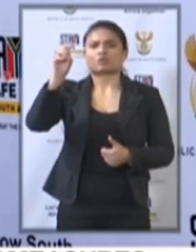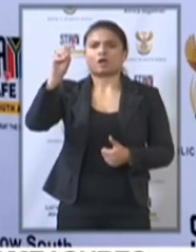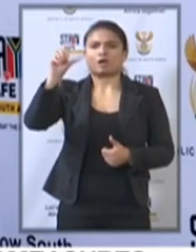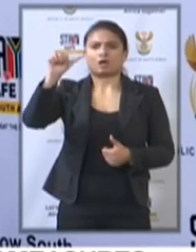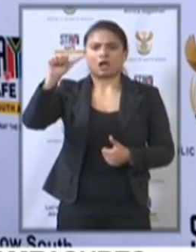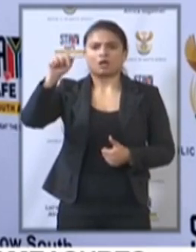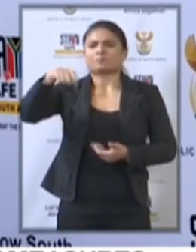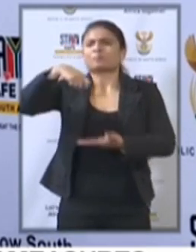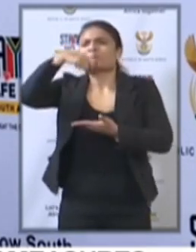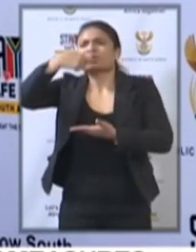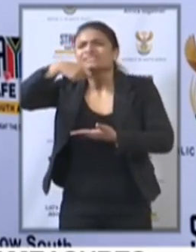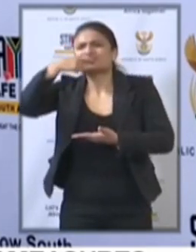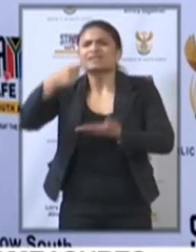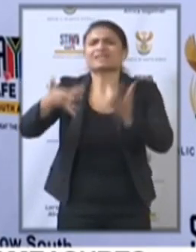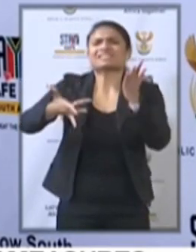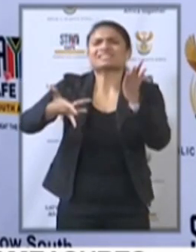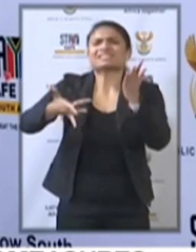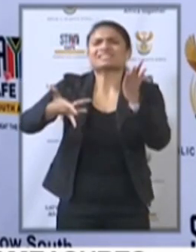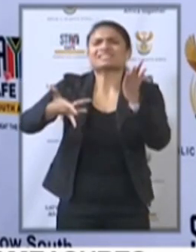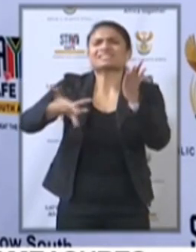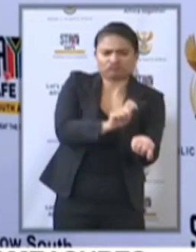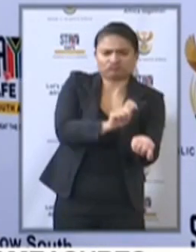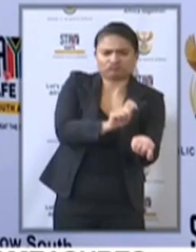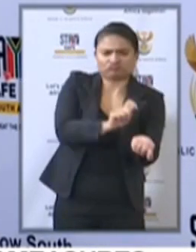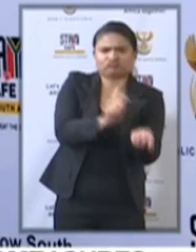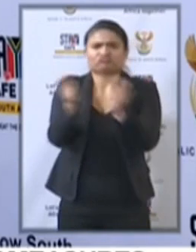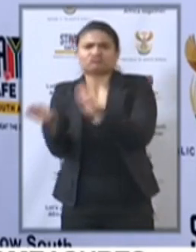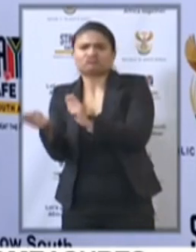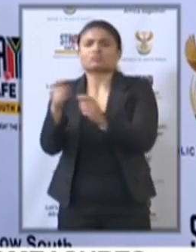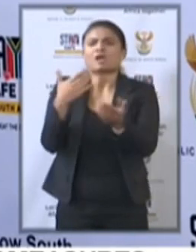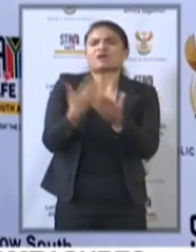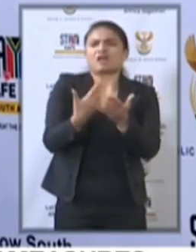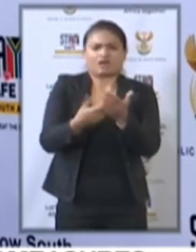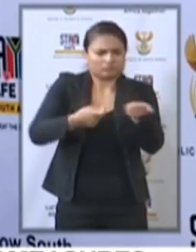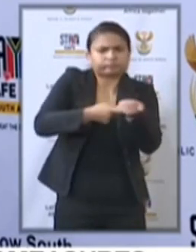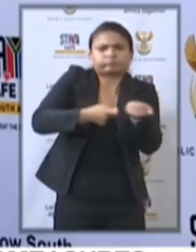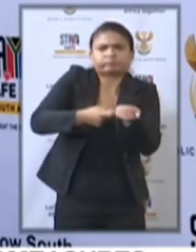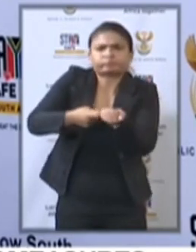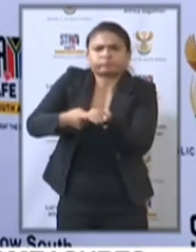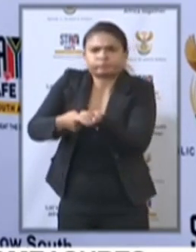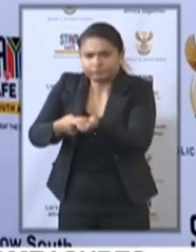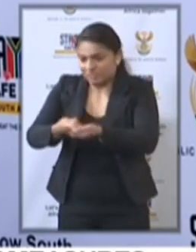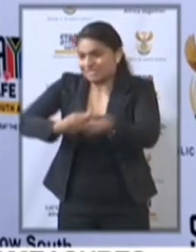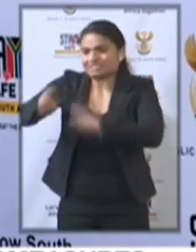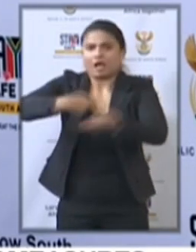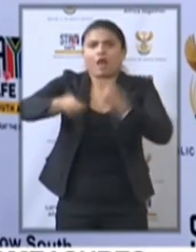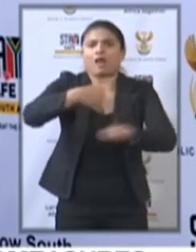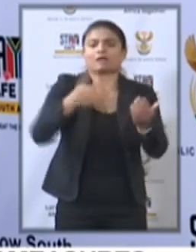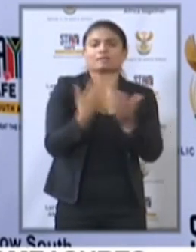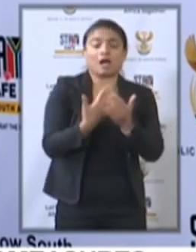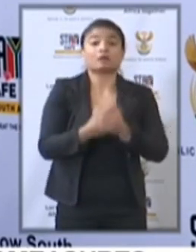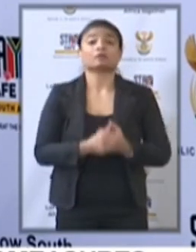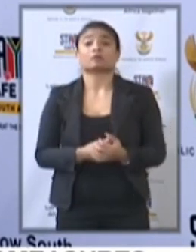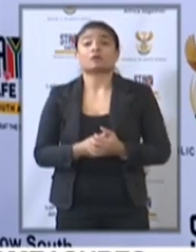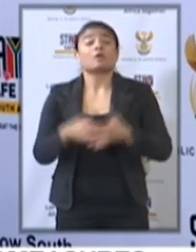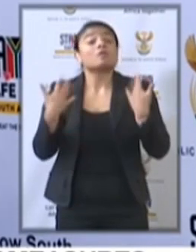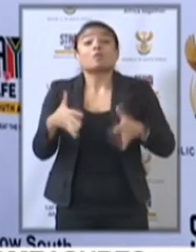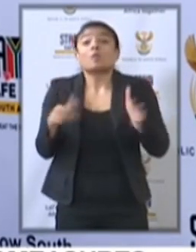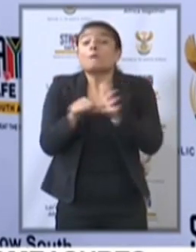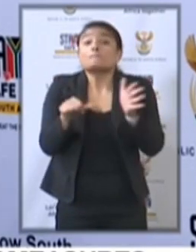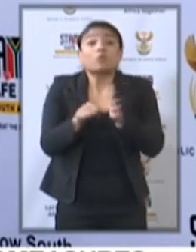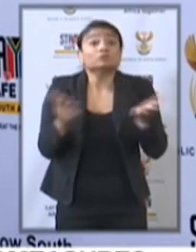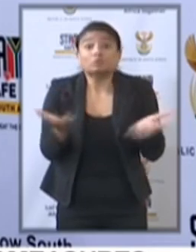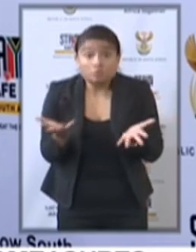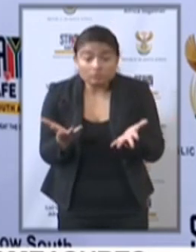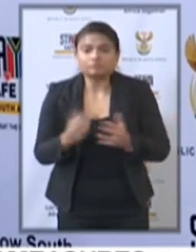cosmeceuticals, technology transfer, and commercialization. What is important here is that we are working here with some of